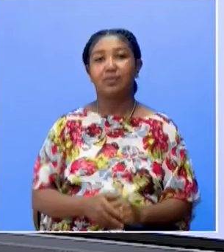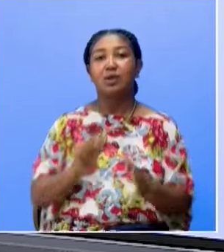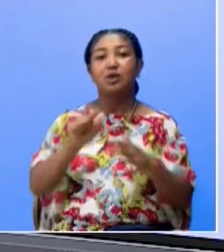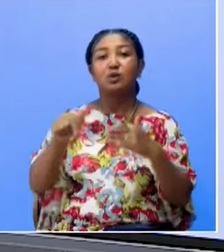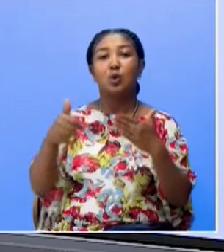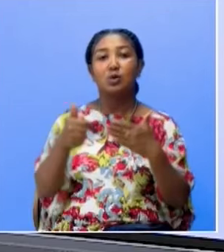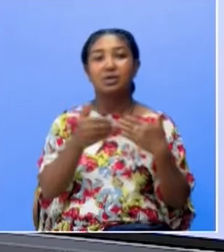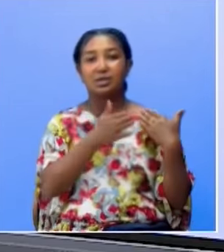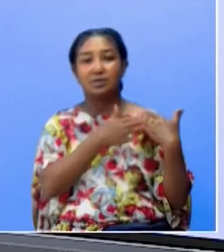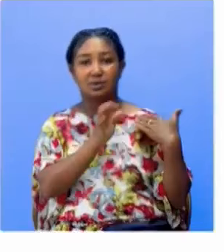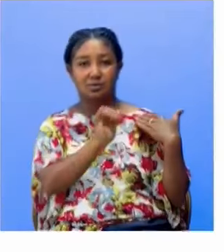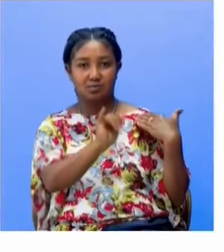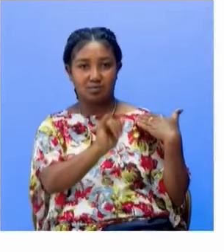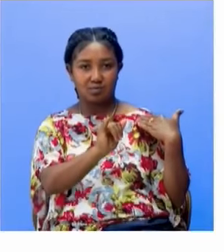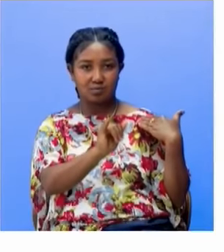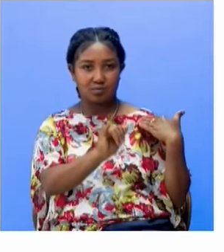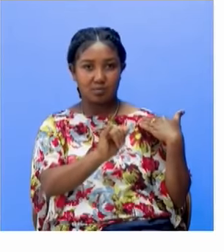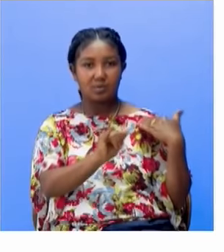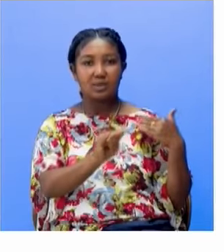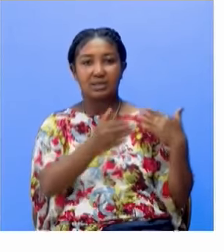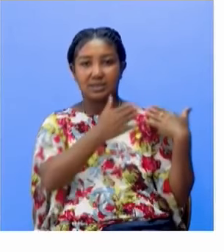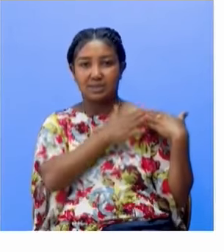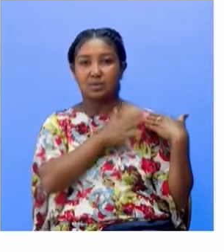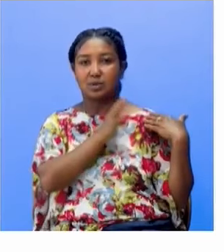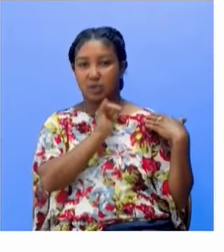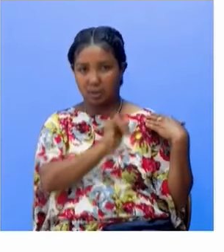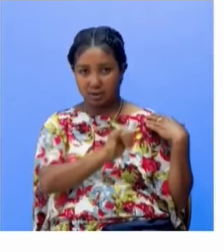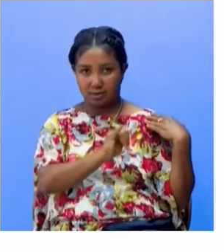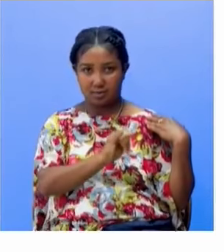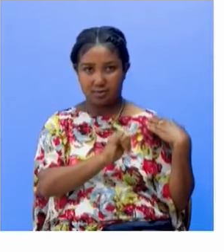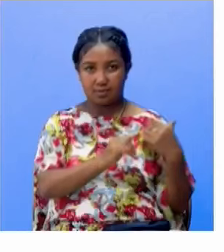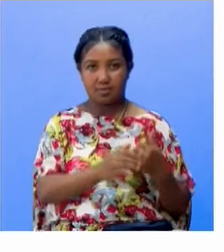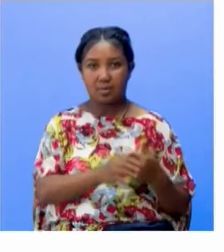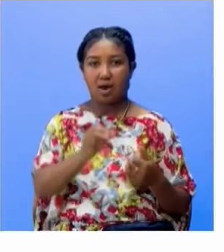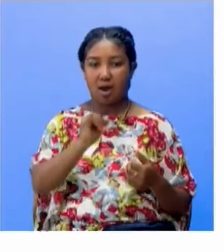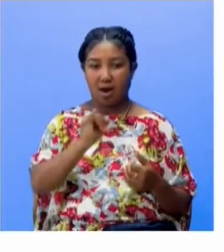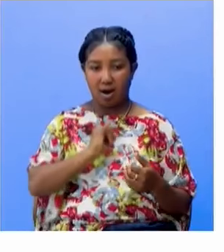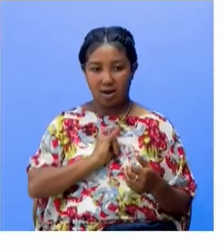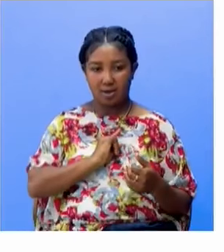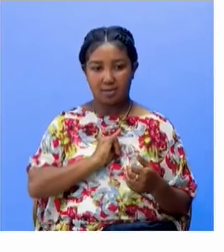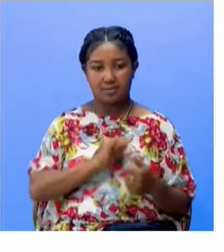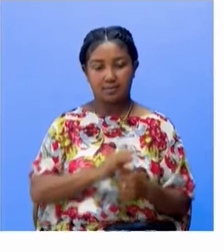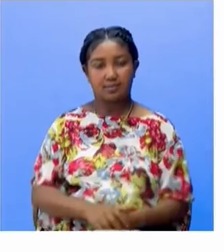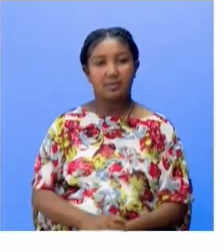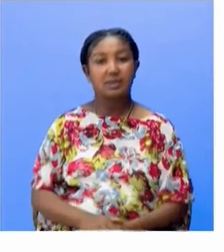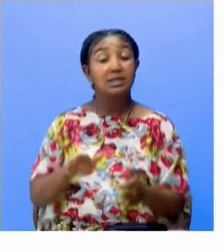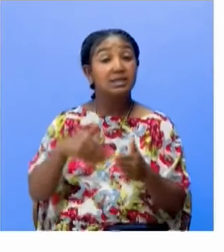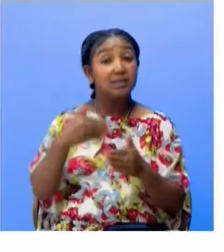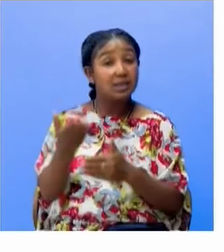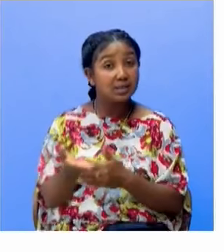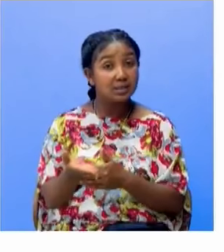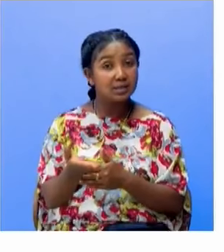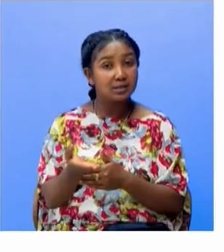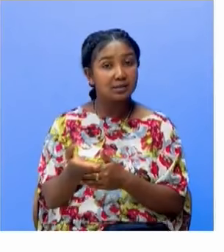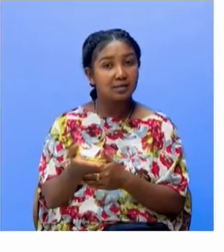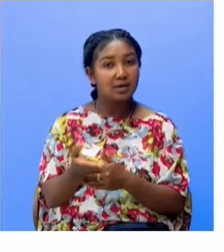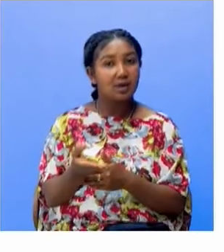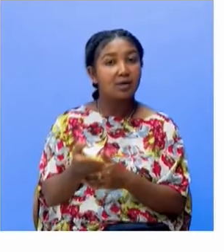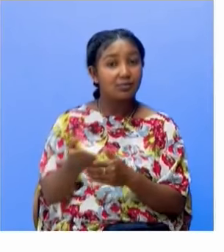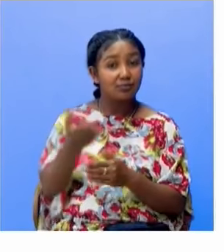the subject should be here still. The subject should be here. I, then,